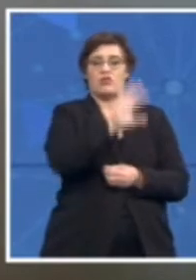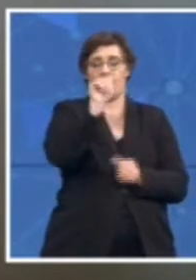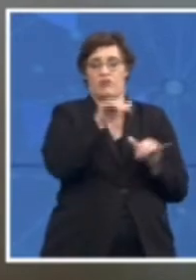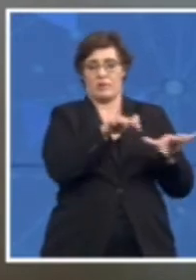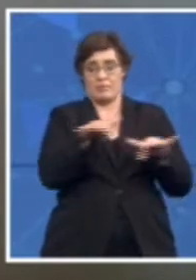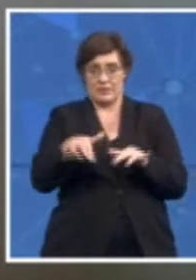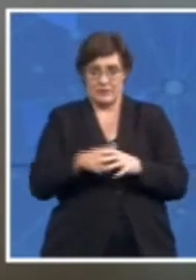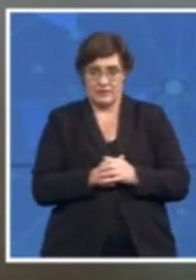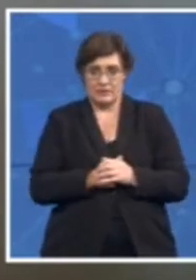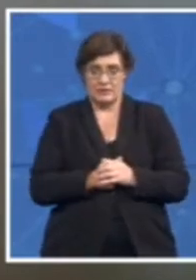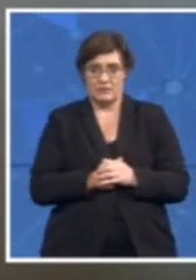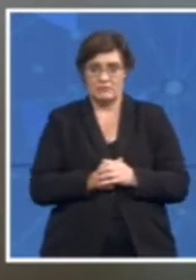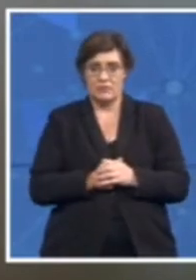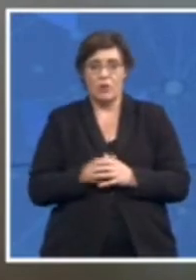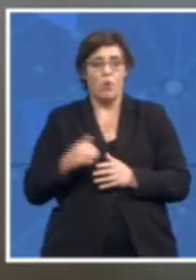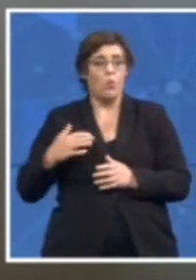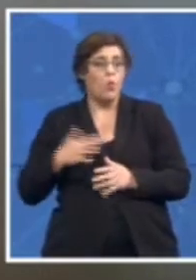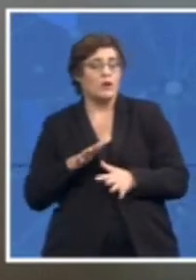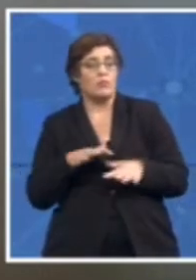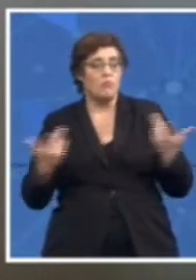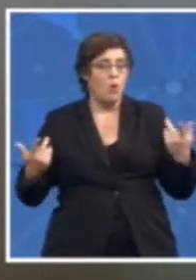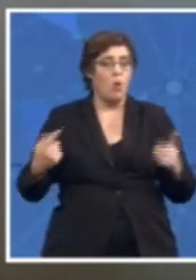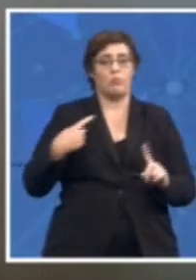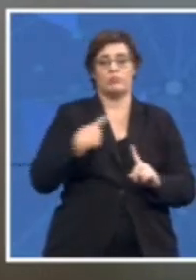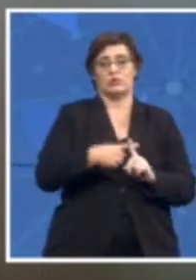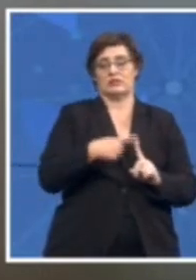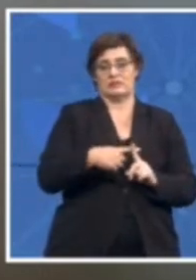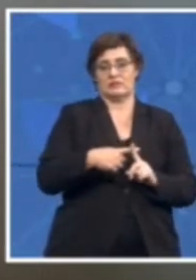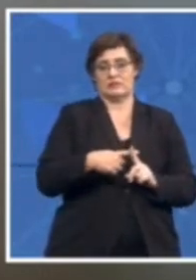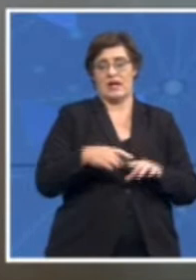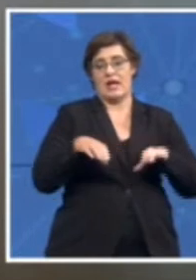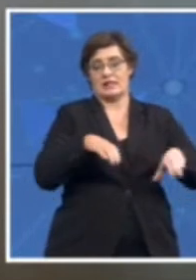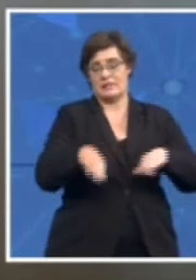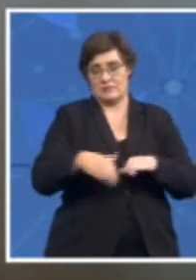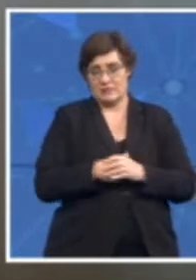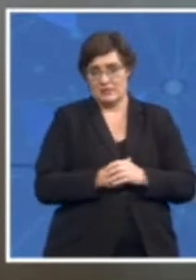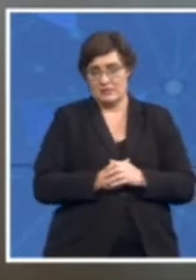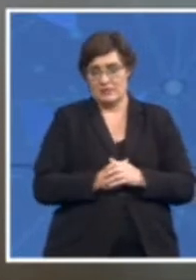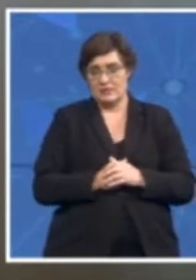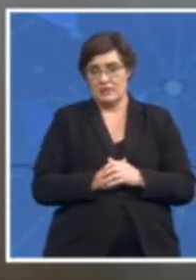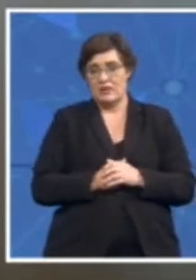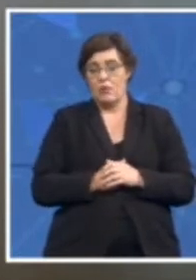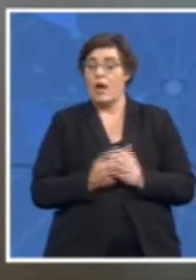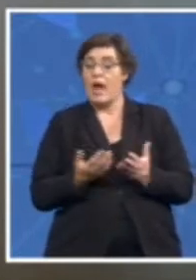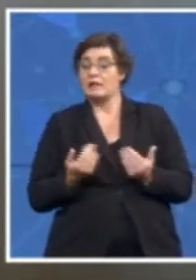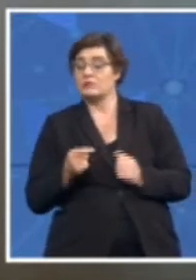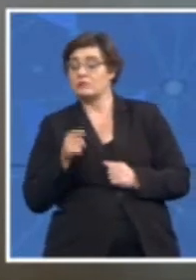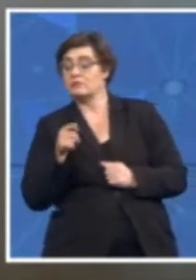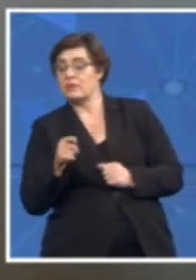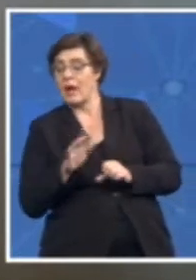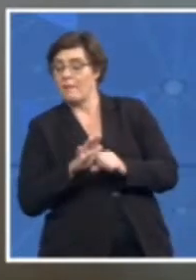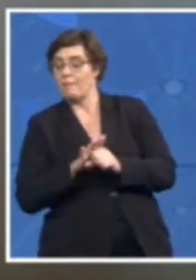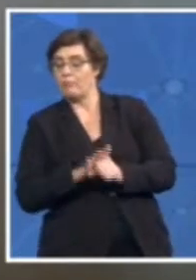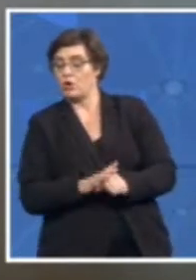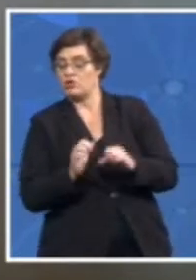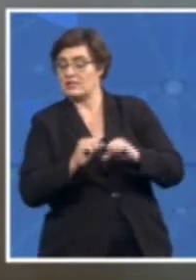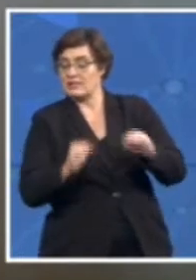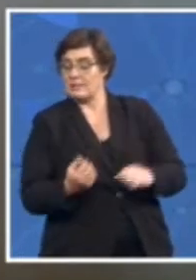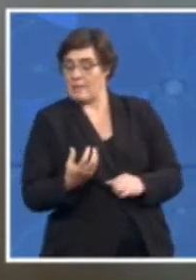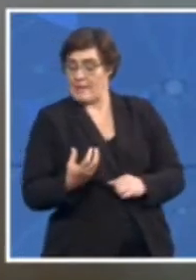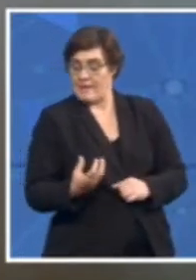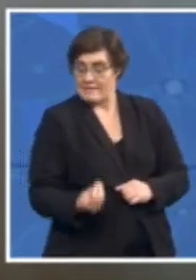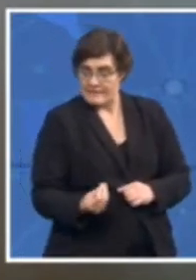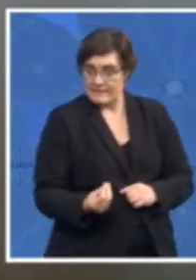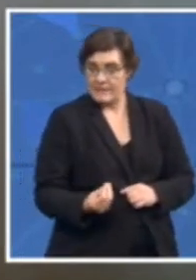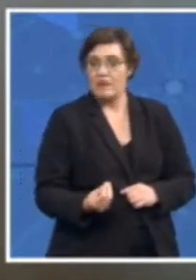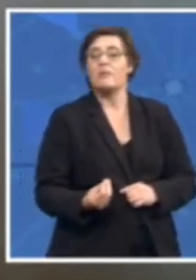proactive so that when we anticipate that there could be pressure on the system, we will commence again